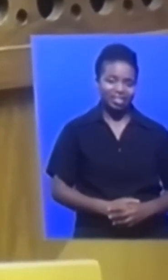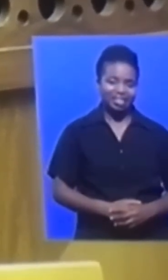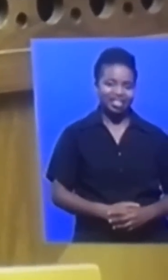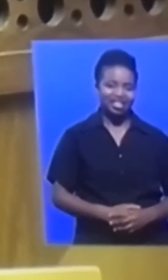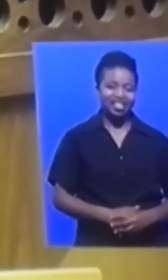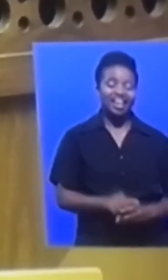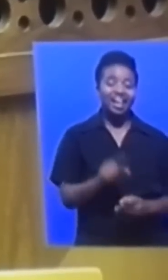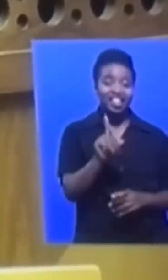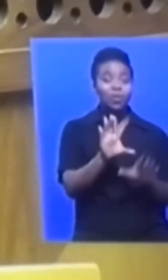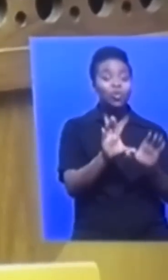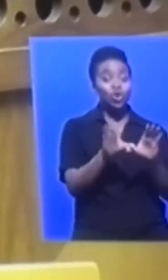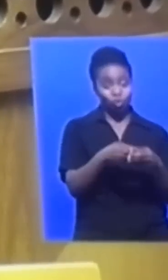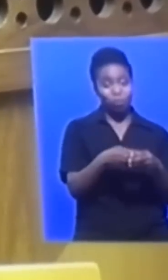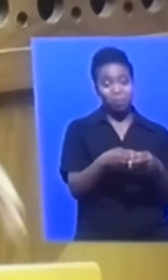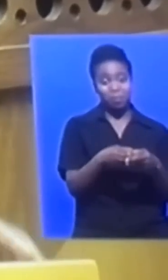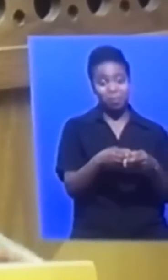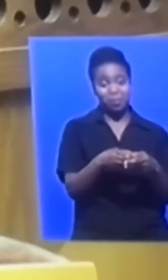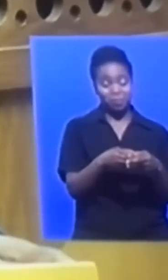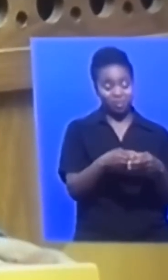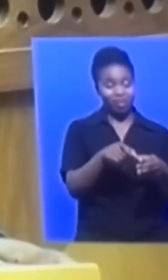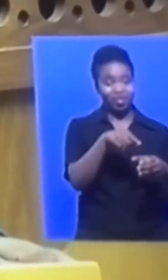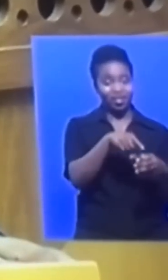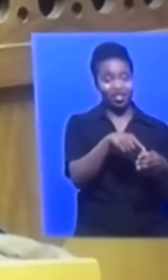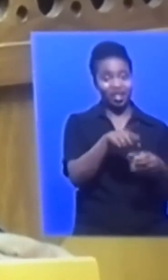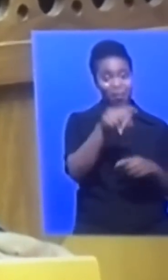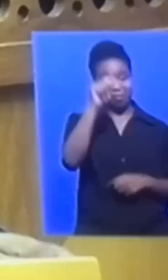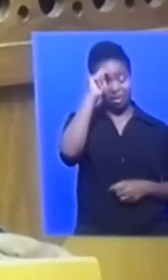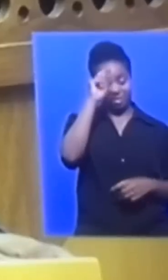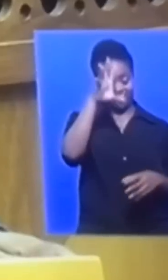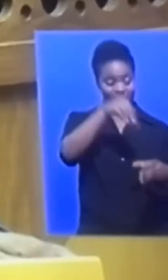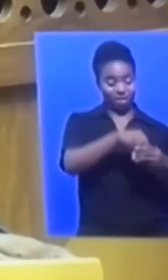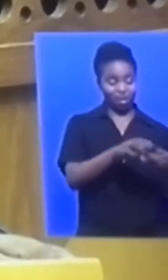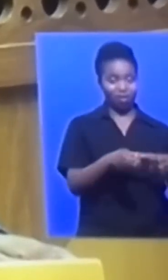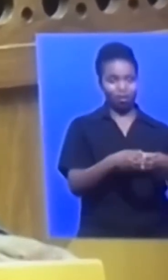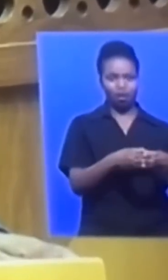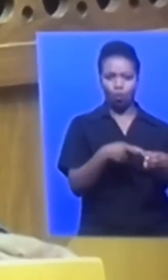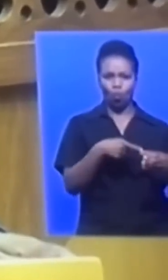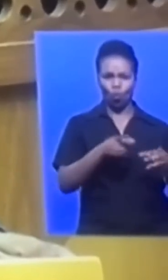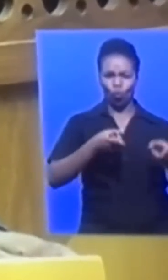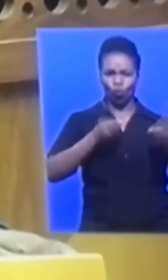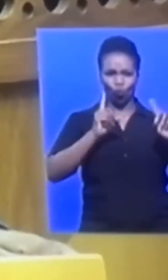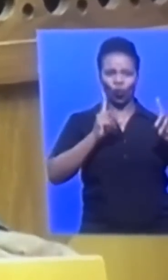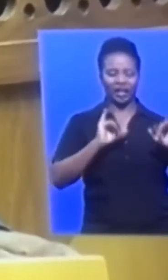They were in the group which is called the group of death.